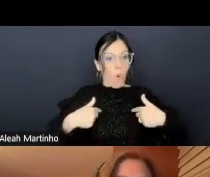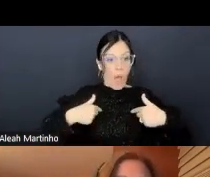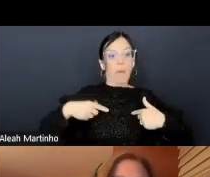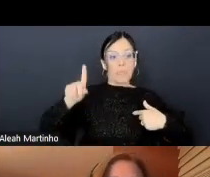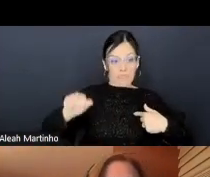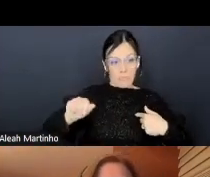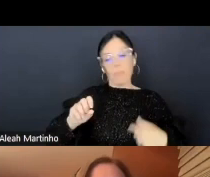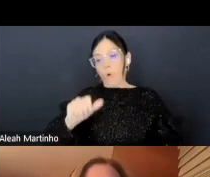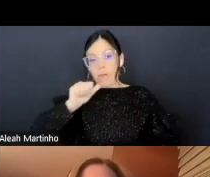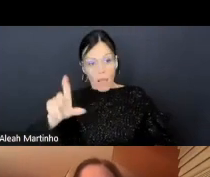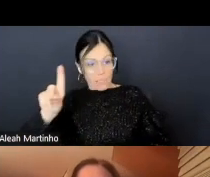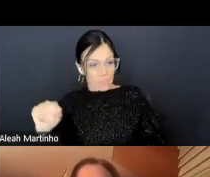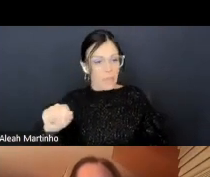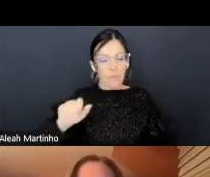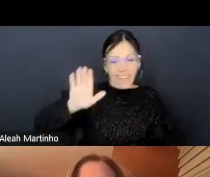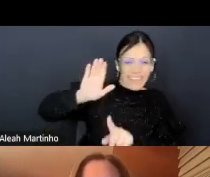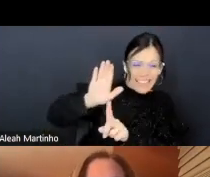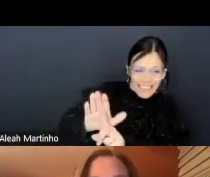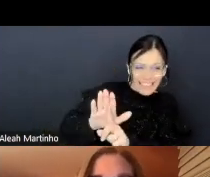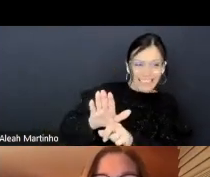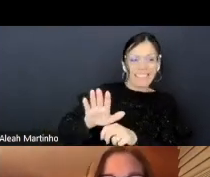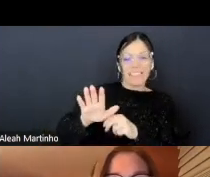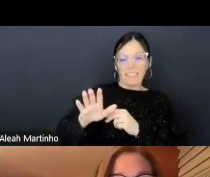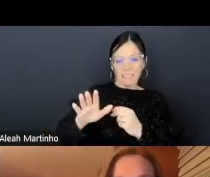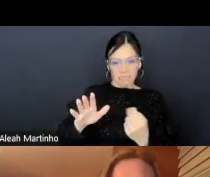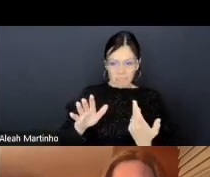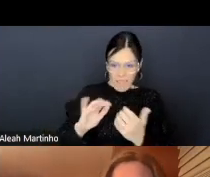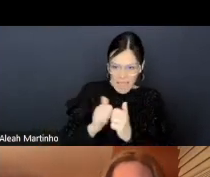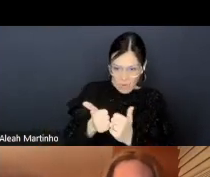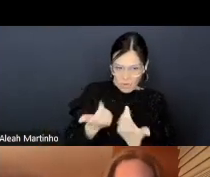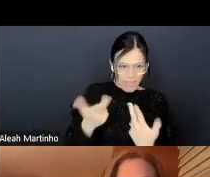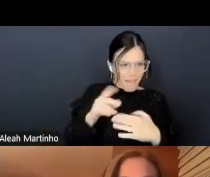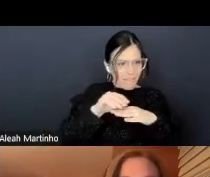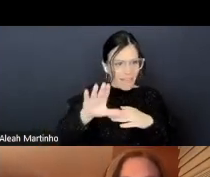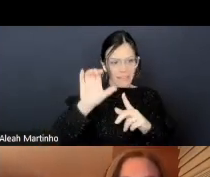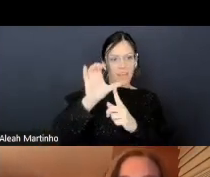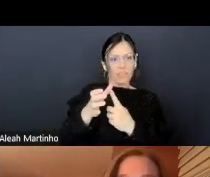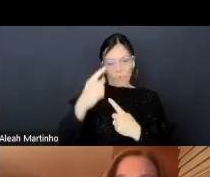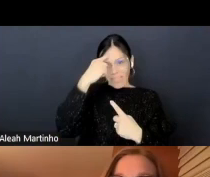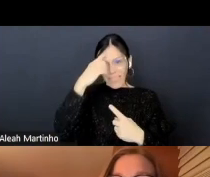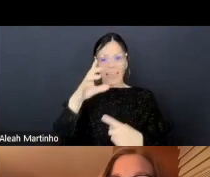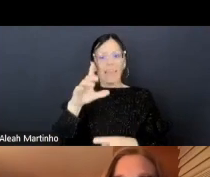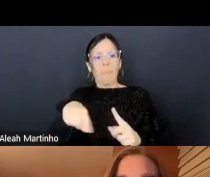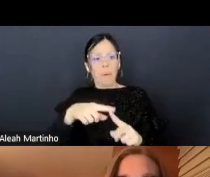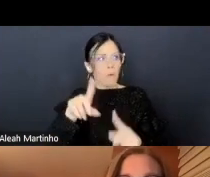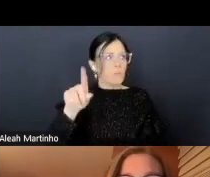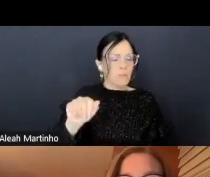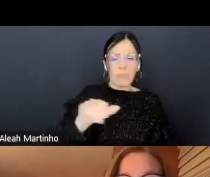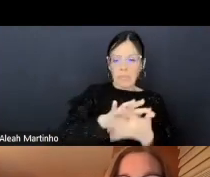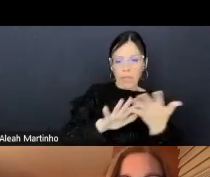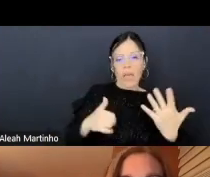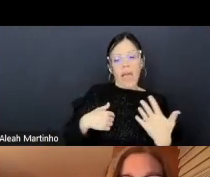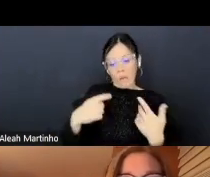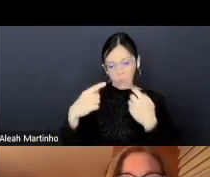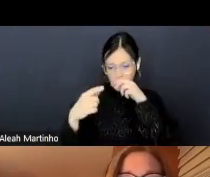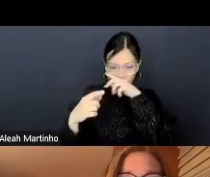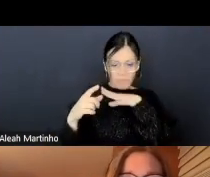how did jfk's condition and its disappearance affect cultural thinking about disability i'm going to offer just a few thoughts